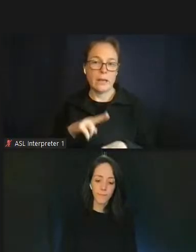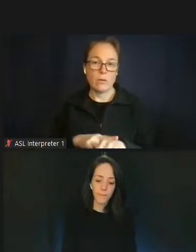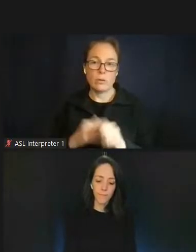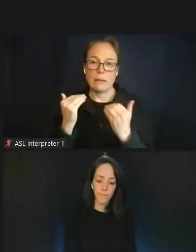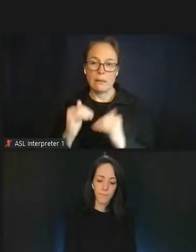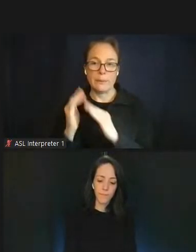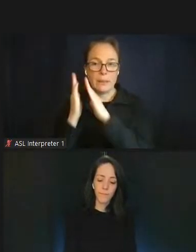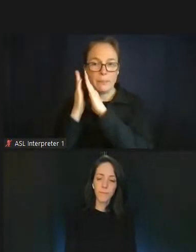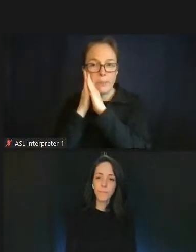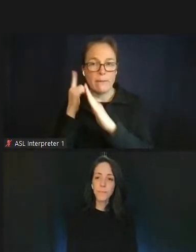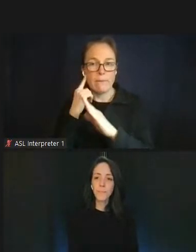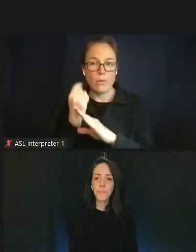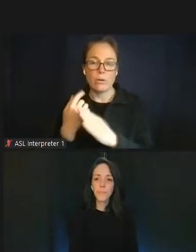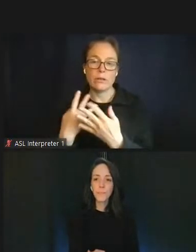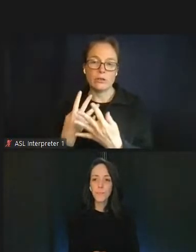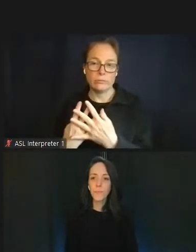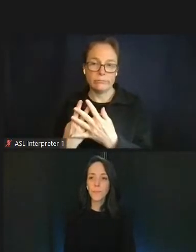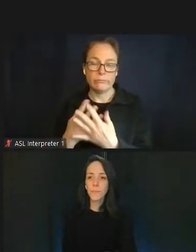public safety continuum.